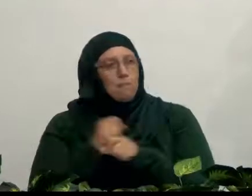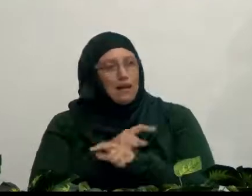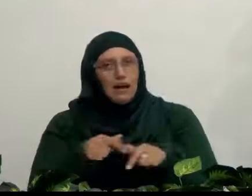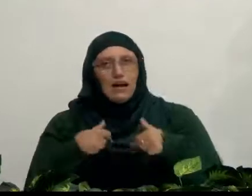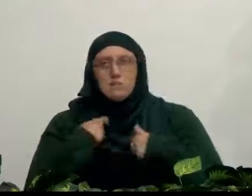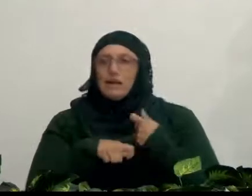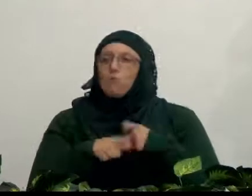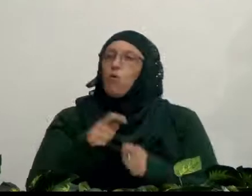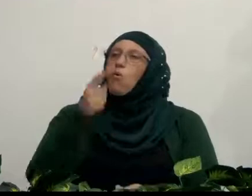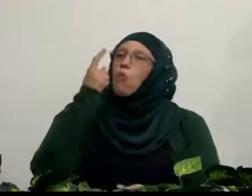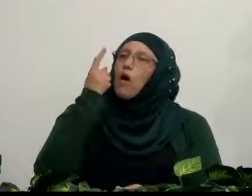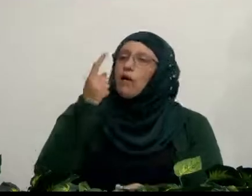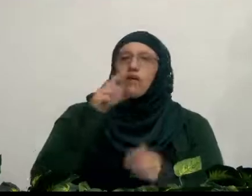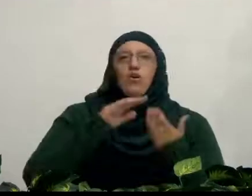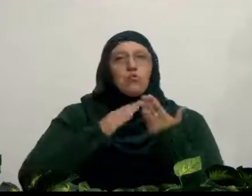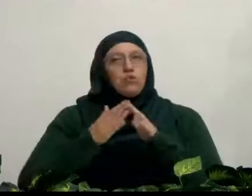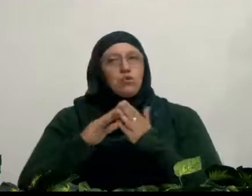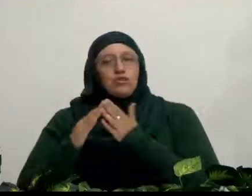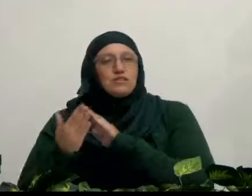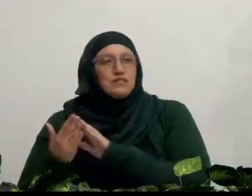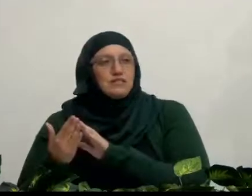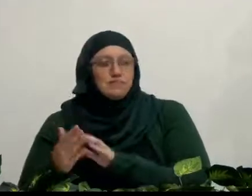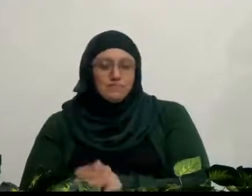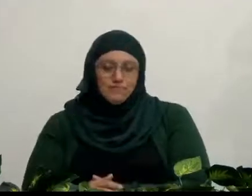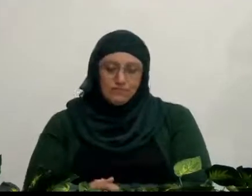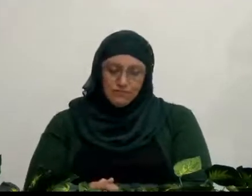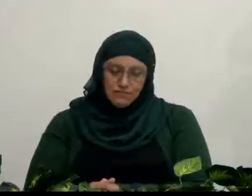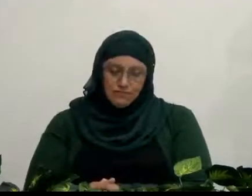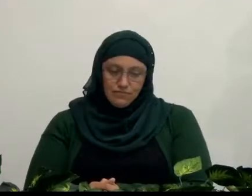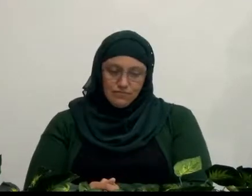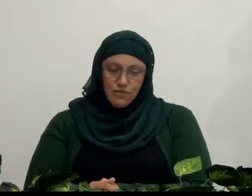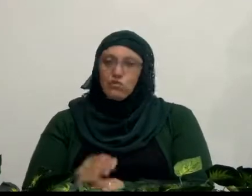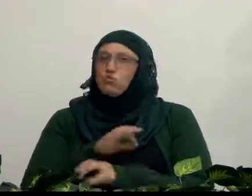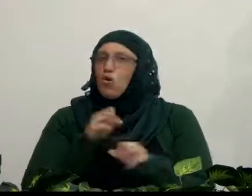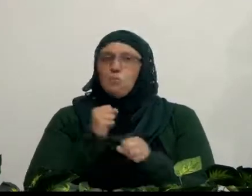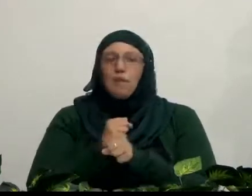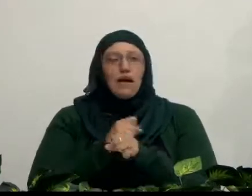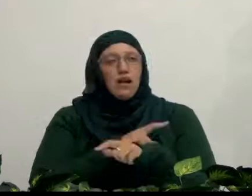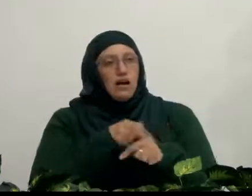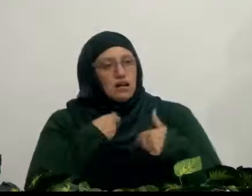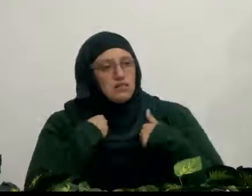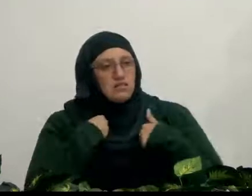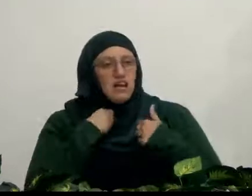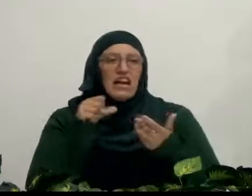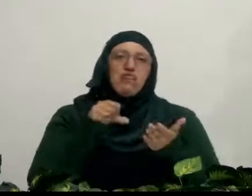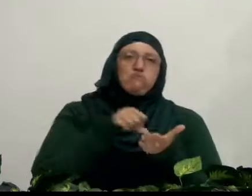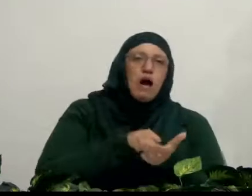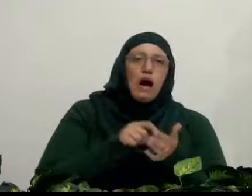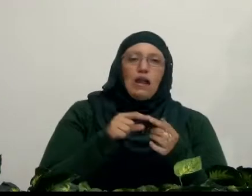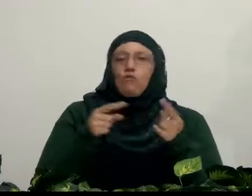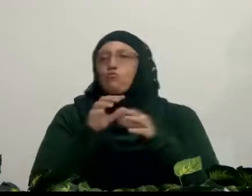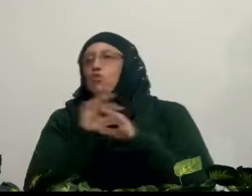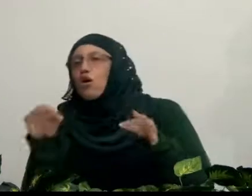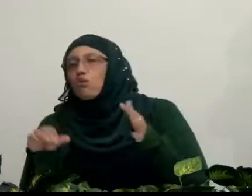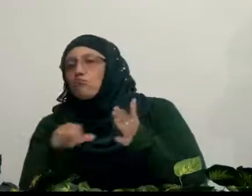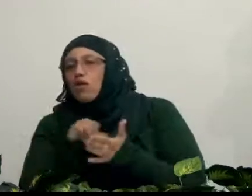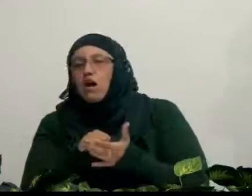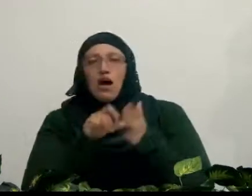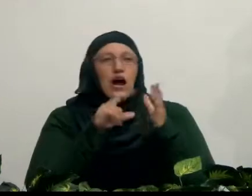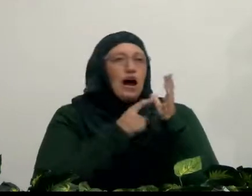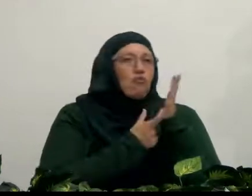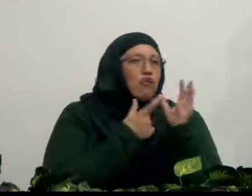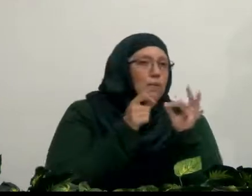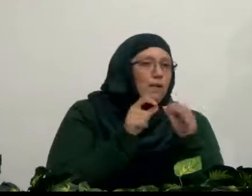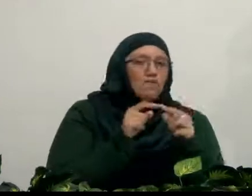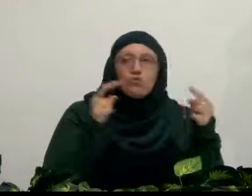community. Don't make it Khoje versus non-Khoje, Iranian making versus non-Iranian, Arabs versus non-Arabs.